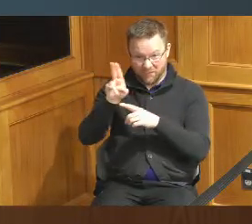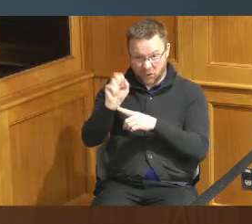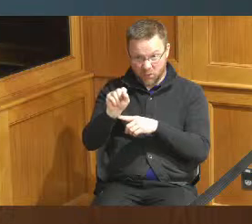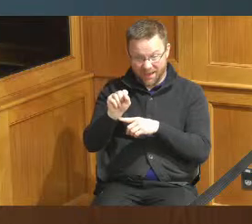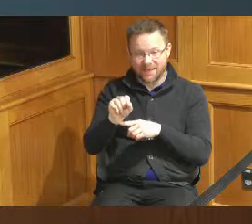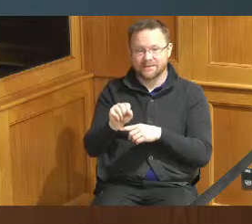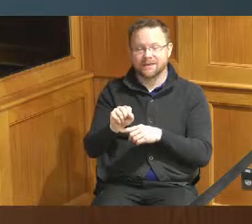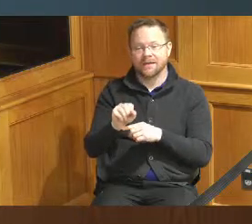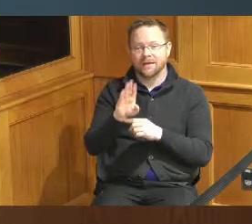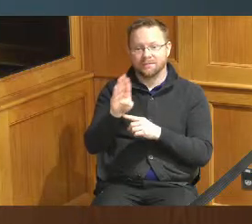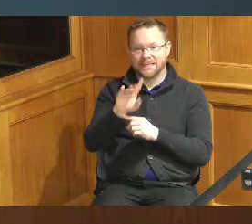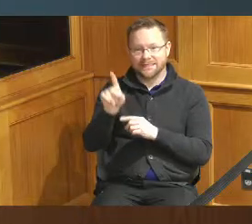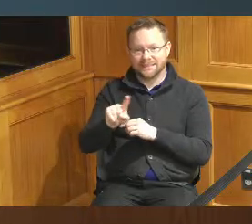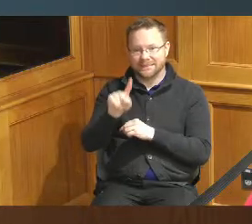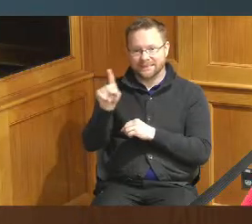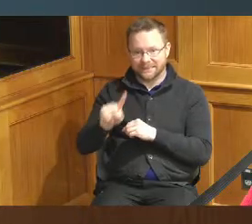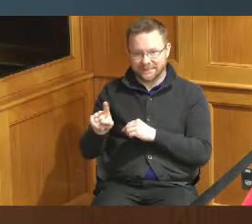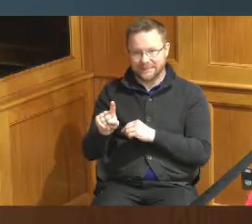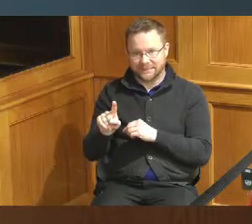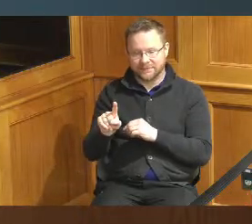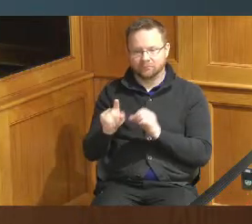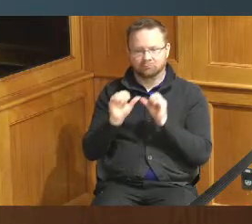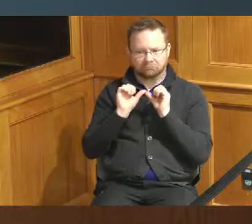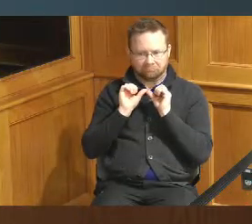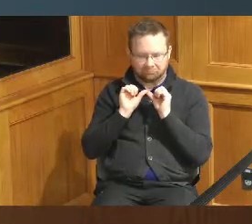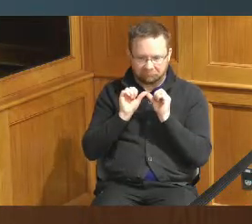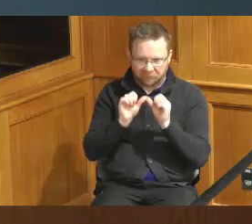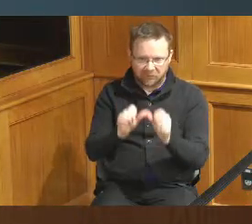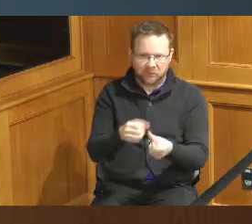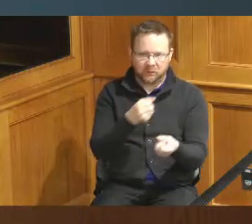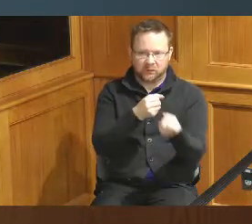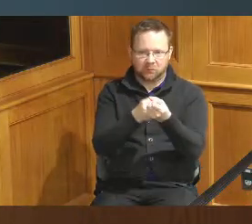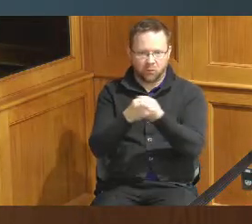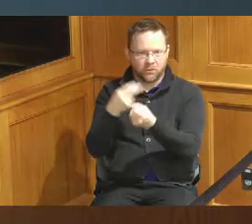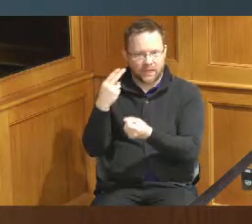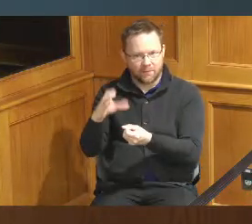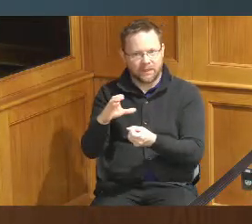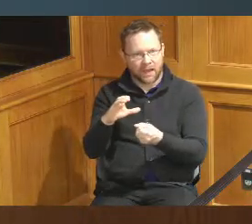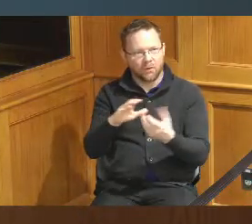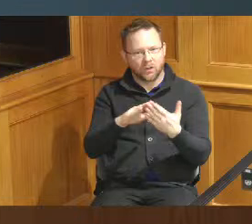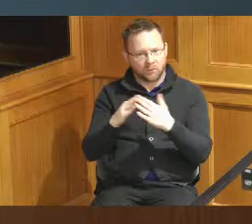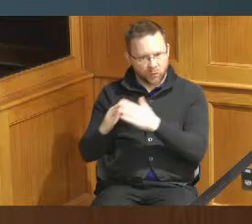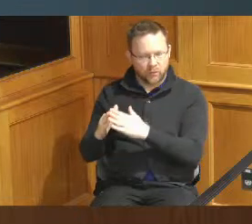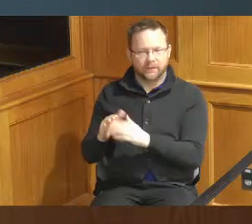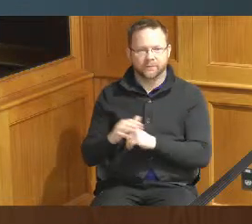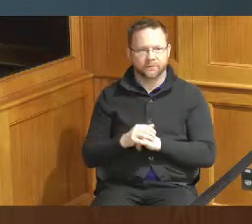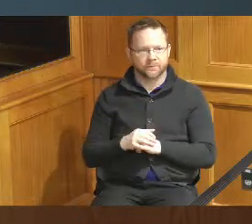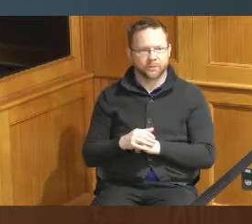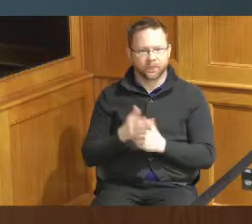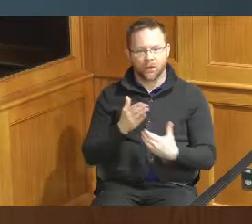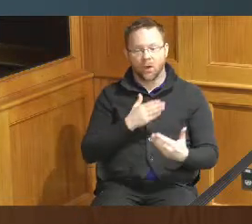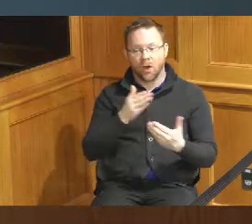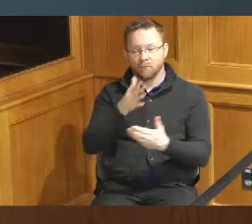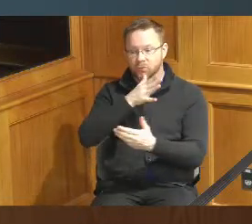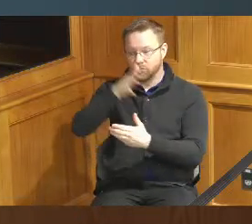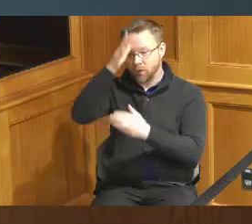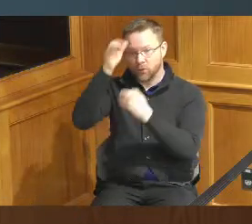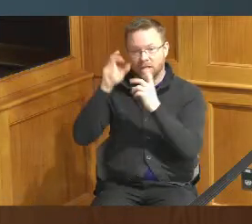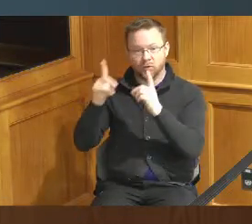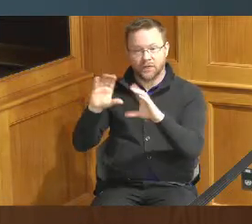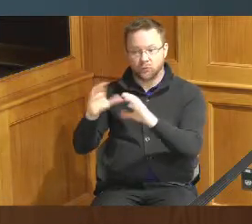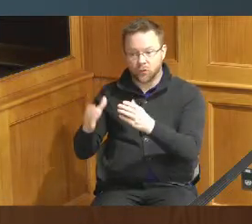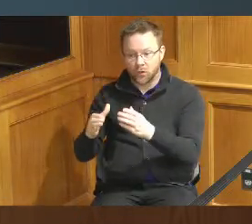Zeta Zeta chapter continuously contributes to the betterment of Hamilton County, offering a parental education